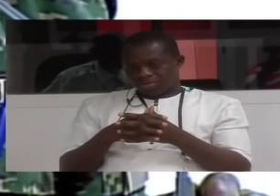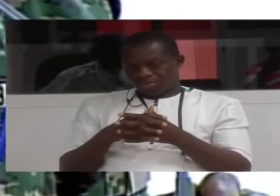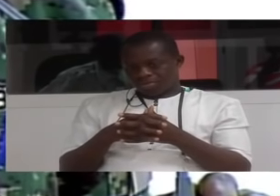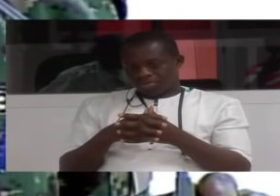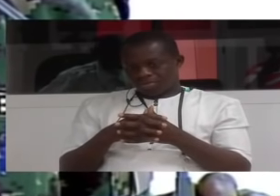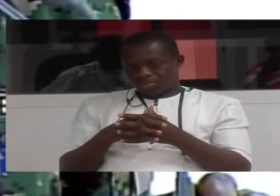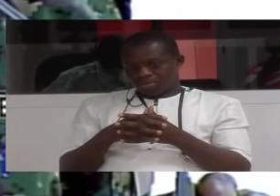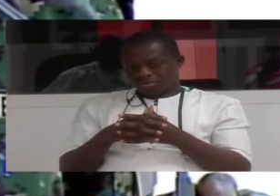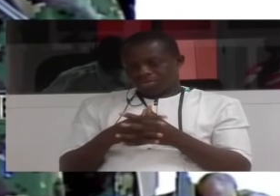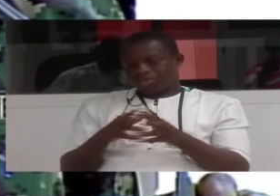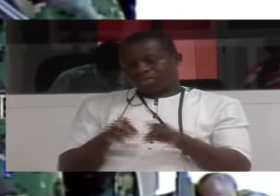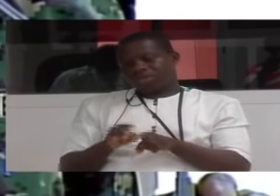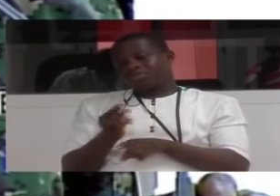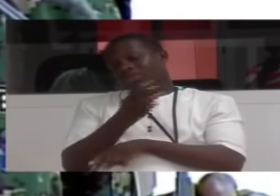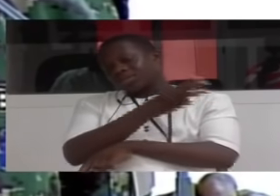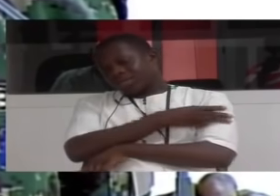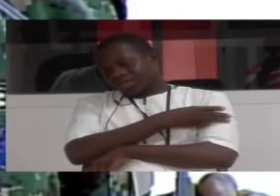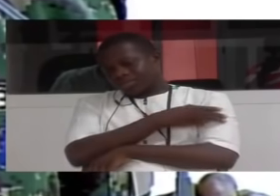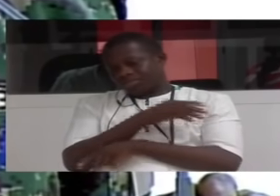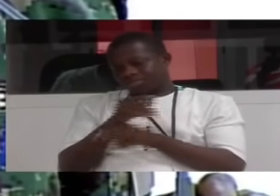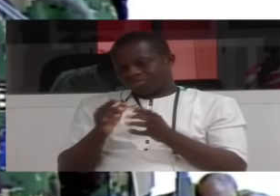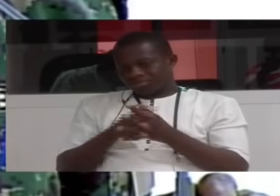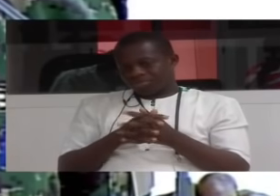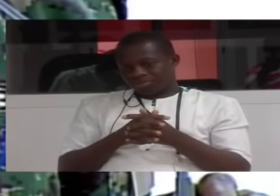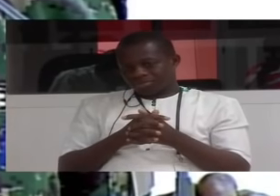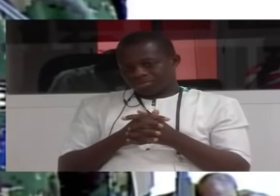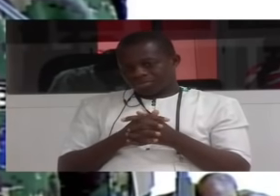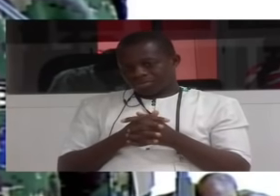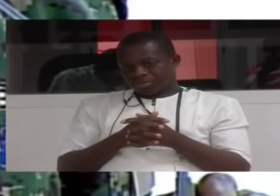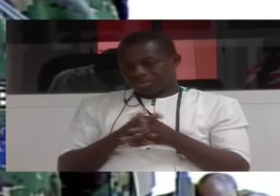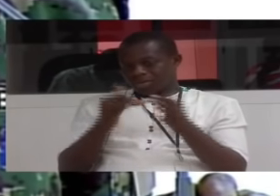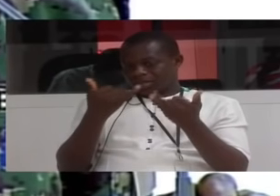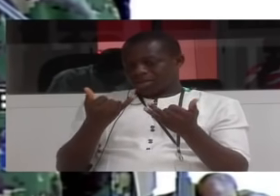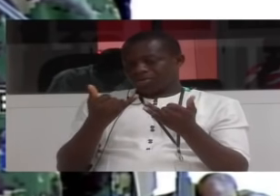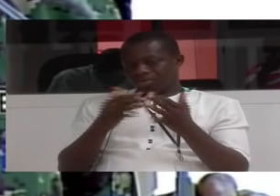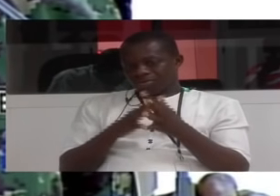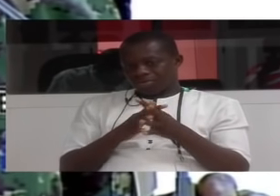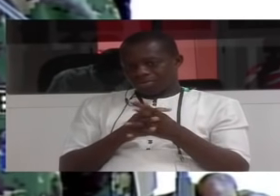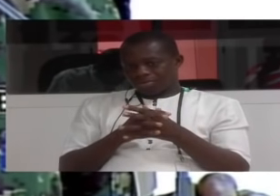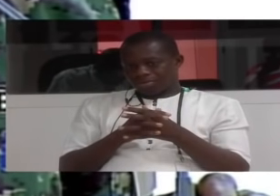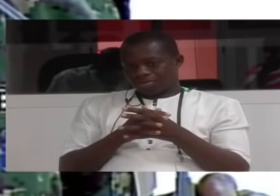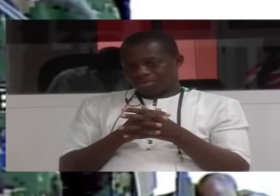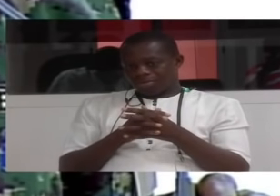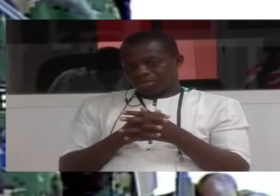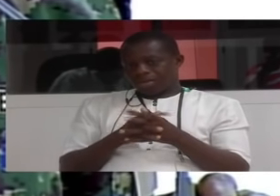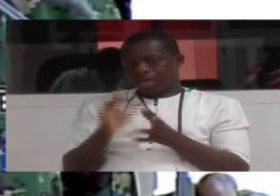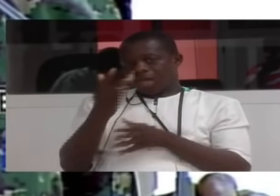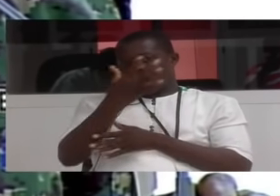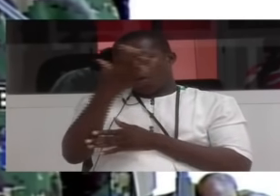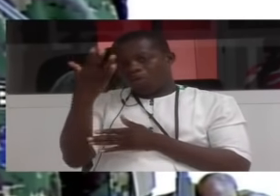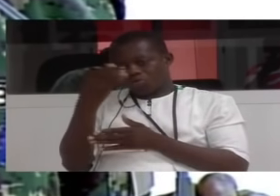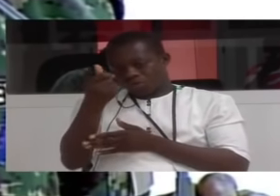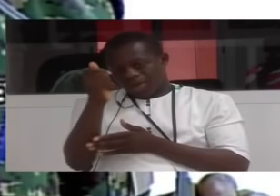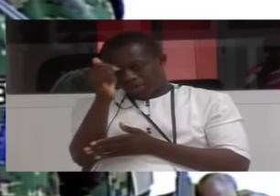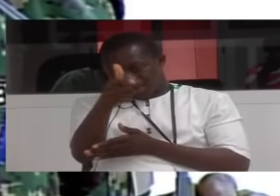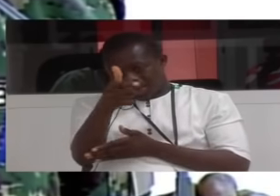wa sergeant la I was a sergeant. At this stage, how much were you being paid